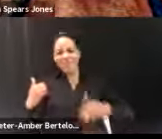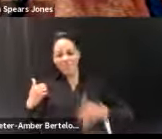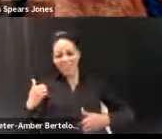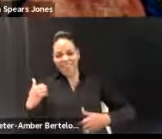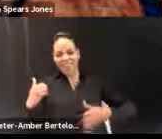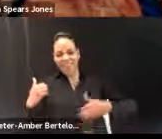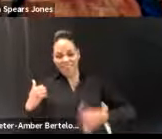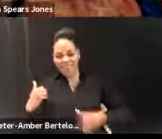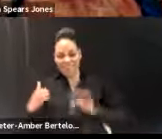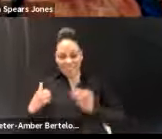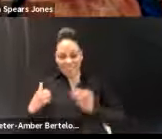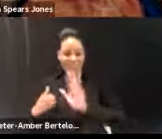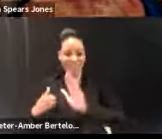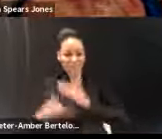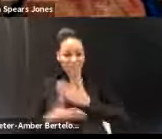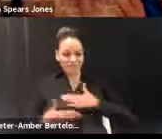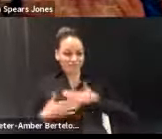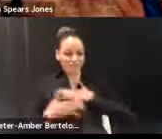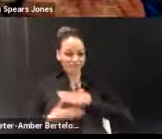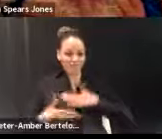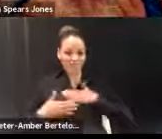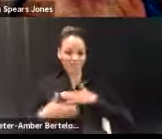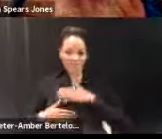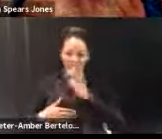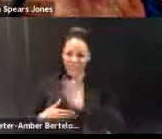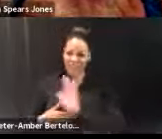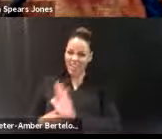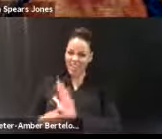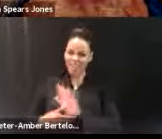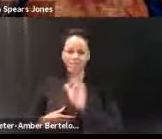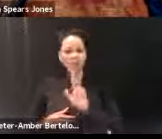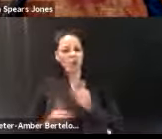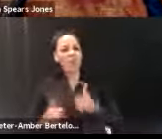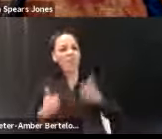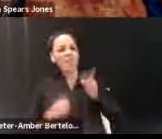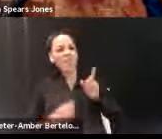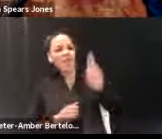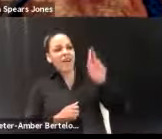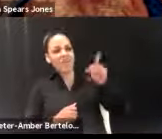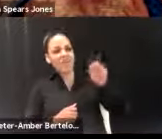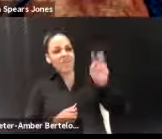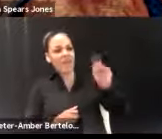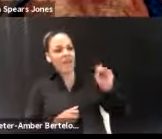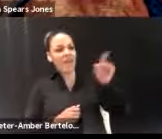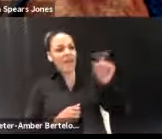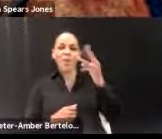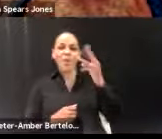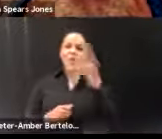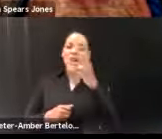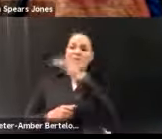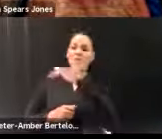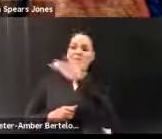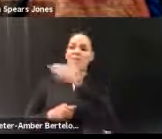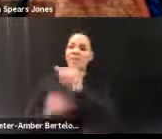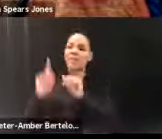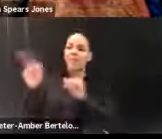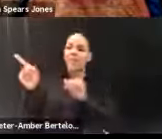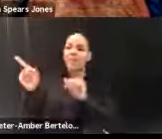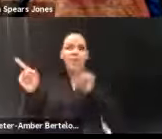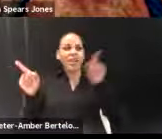Barrio, Loisaida, or was he uptown, Spanish Harlem, or on the west side, Greenwich Village, hanging with the